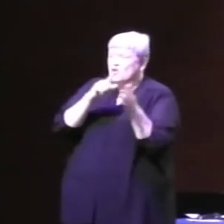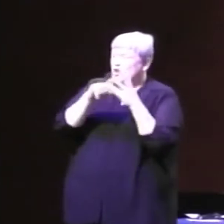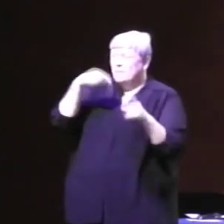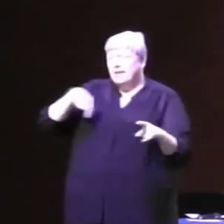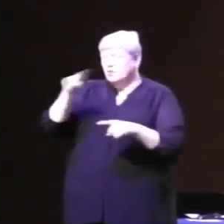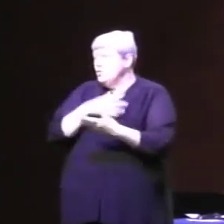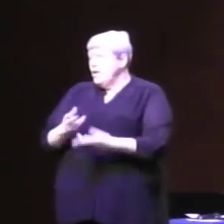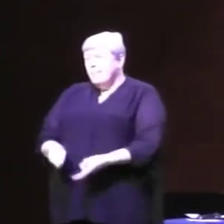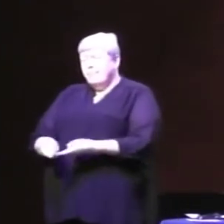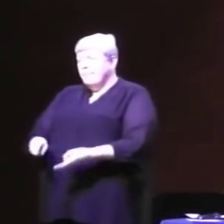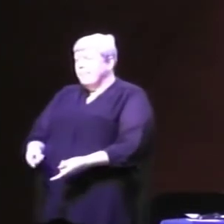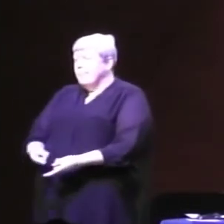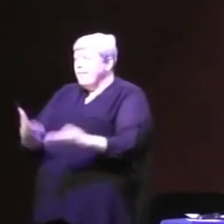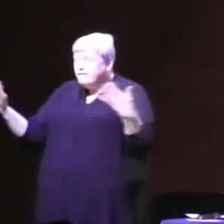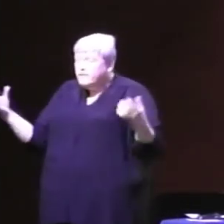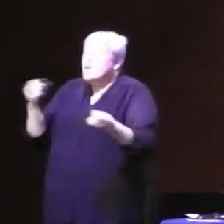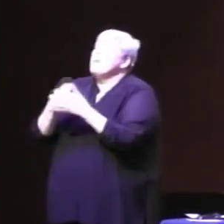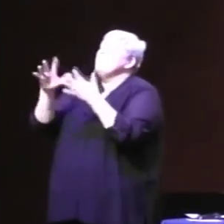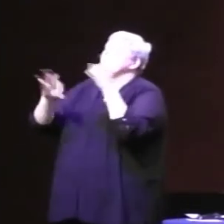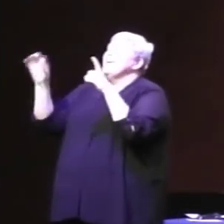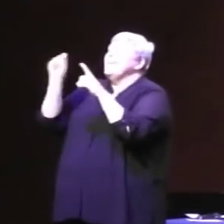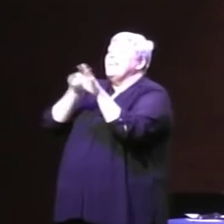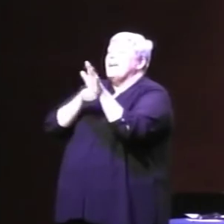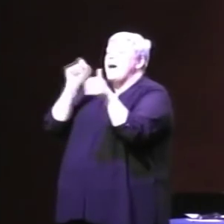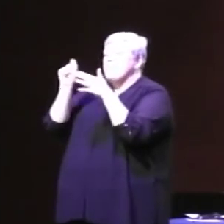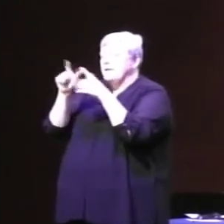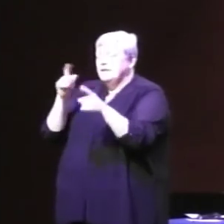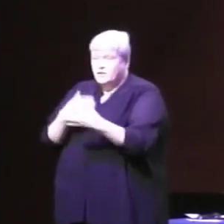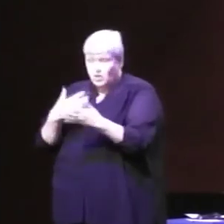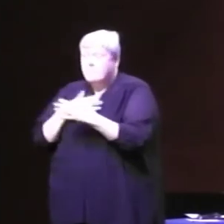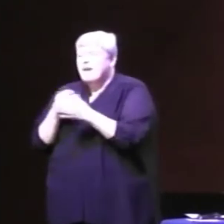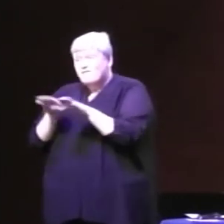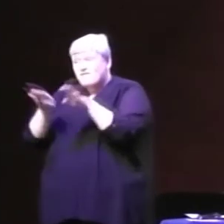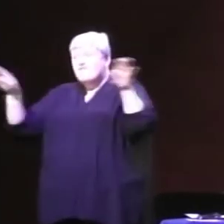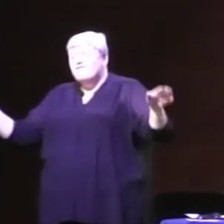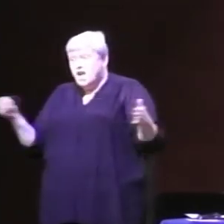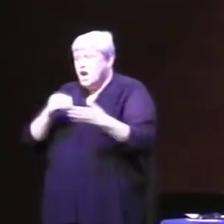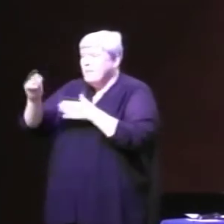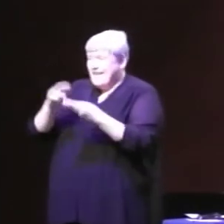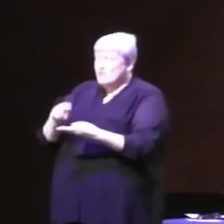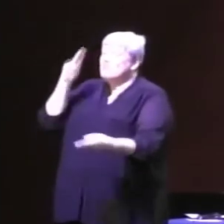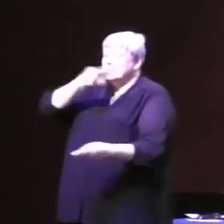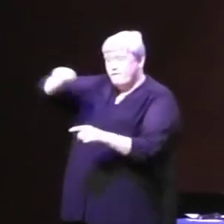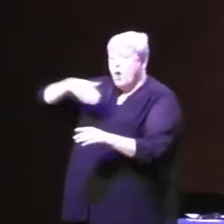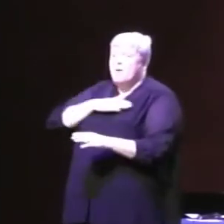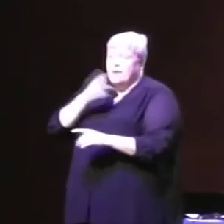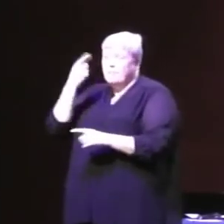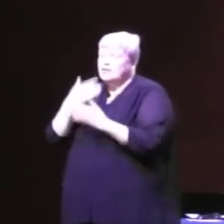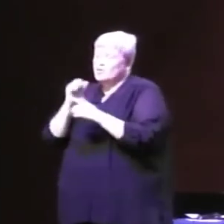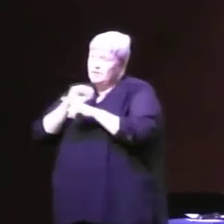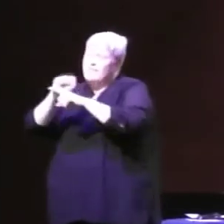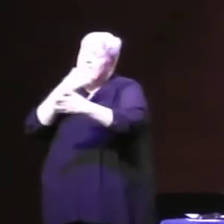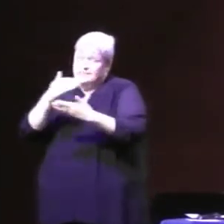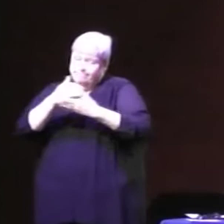lift the pay cap. It's the only way we're going to win fair pay increases for our members. The only way we're going to defend our pensions, our jobs and